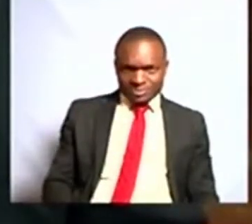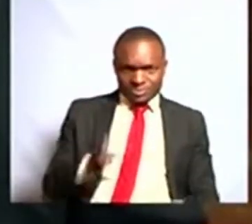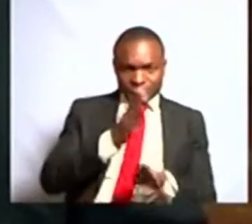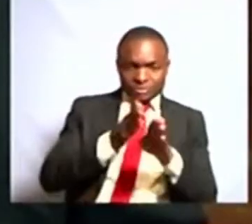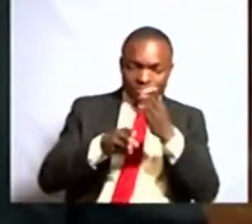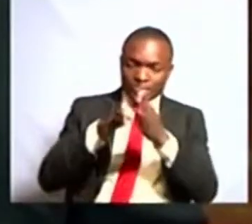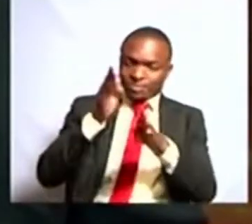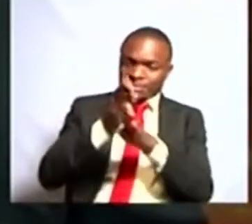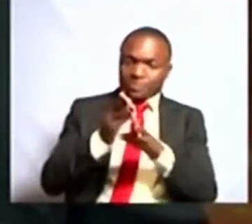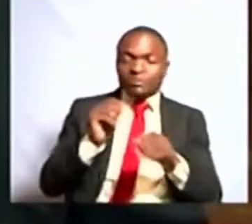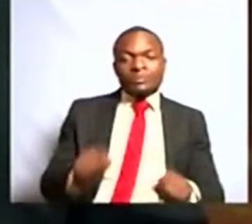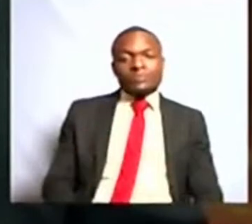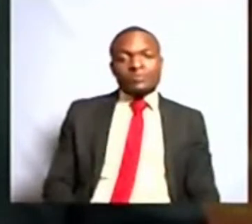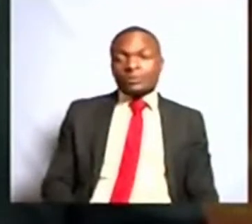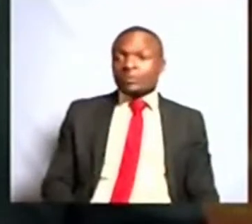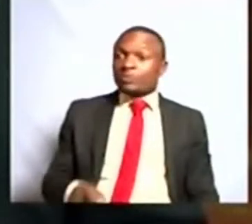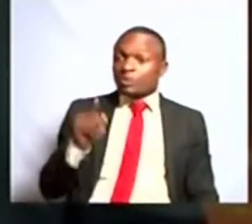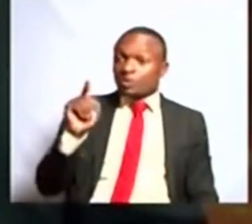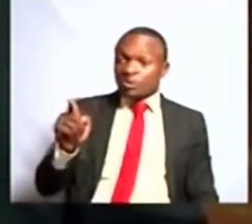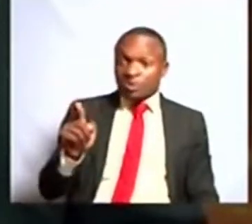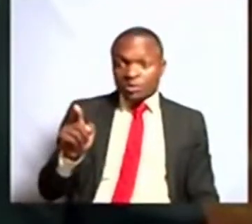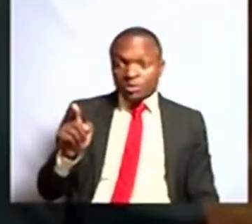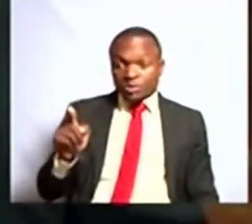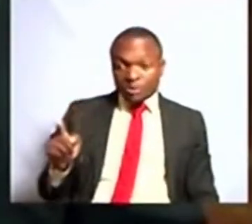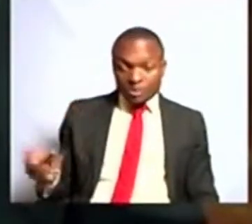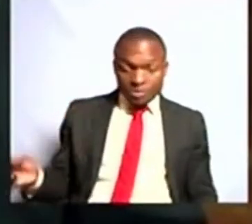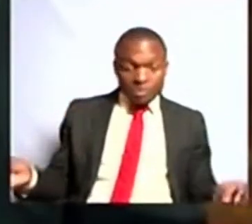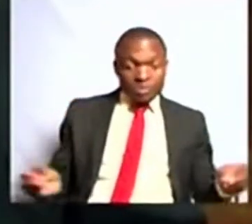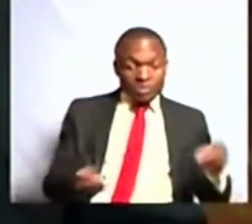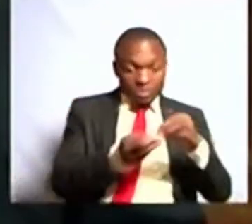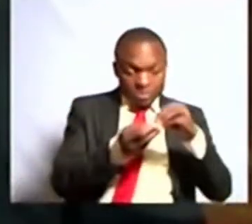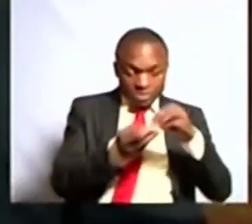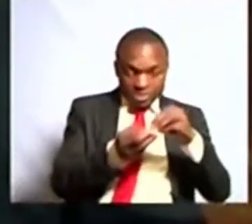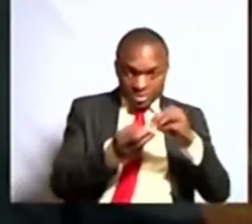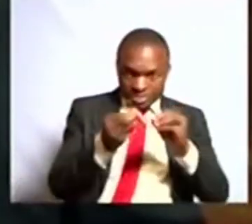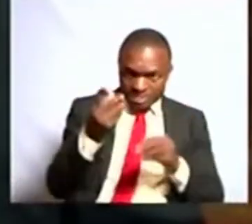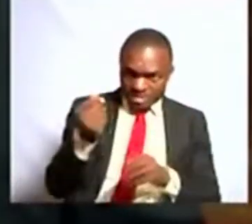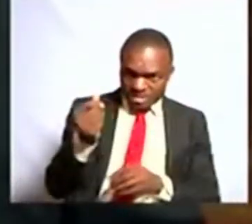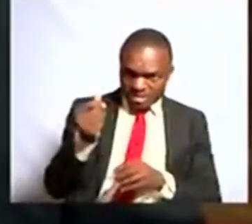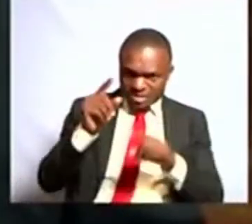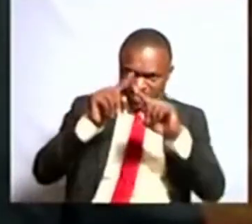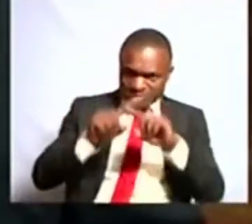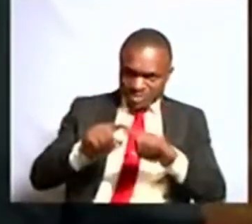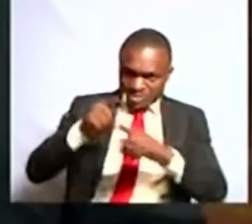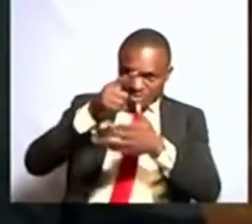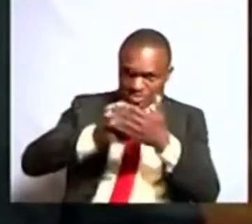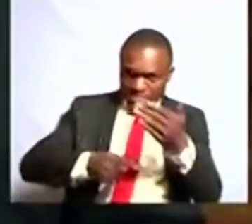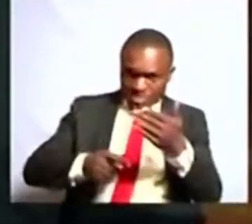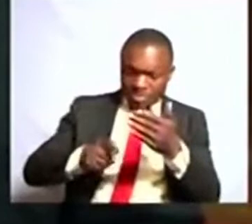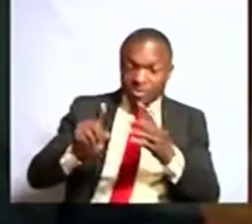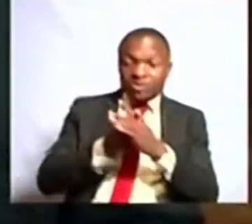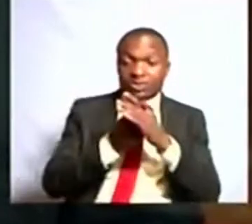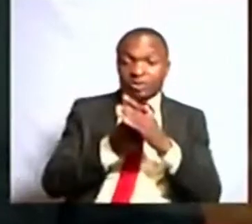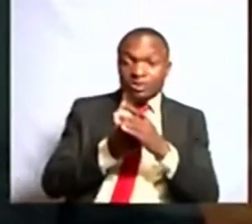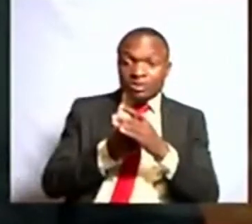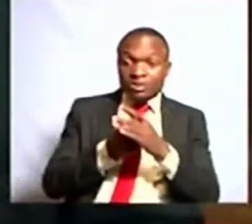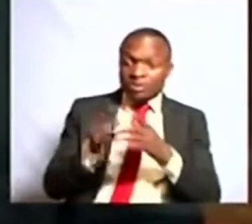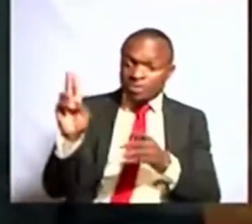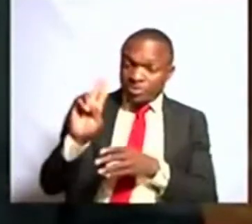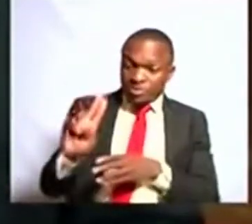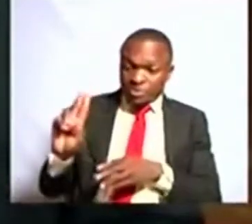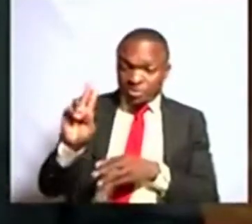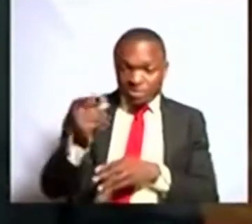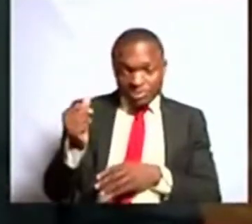infrastructure. You were varying these funds based on what? You started varying the funds that were meant for